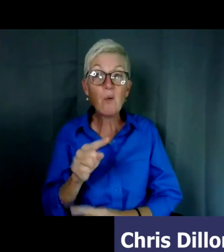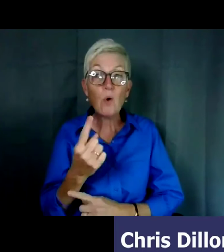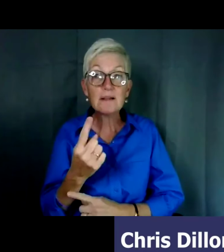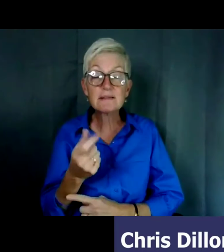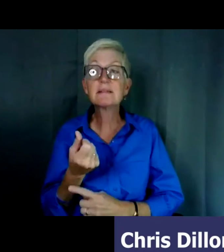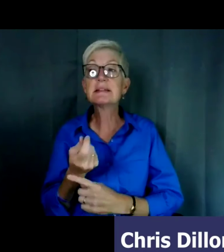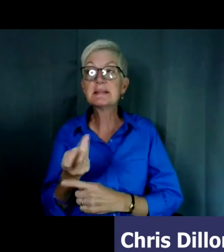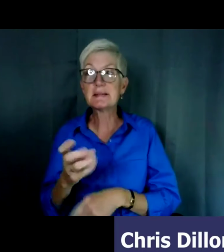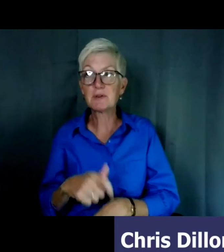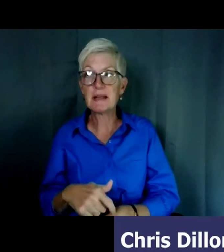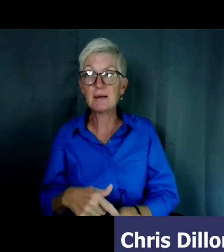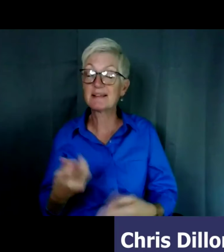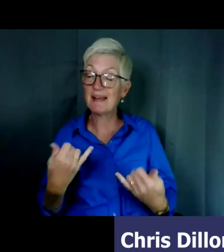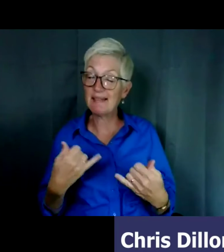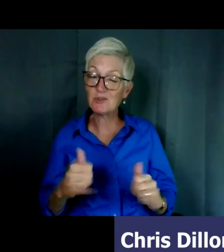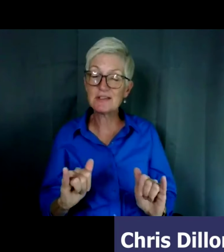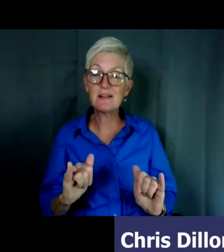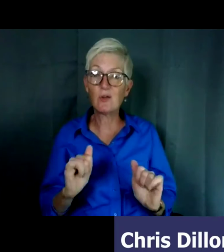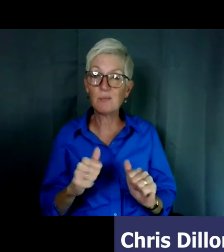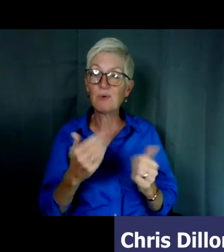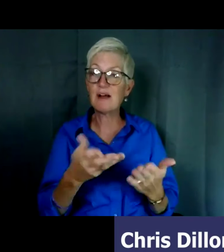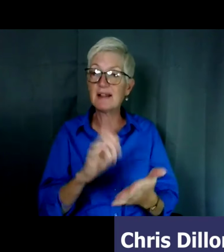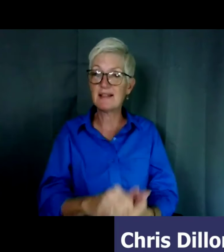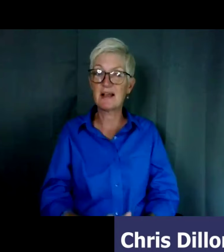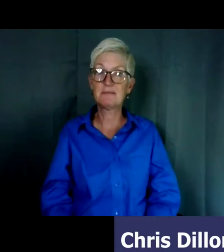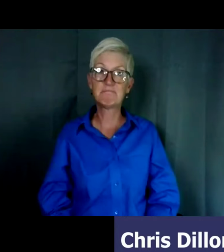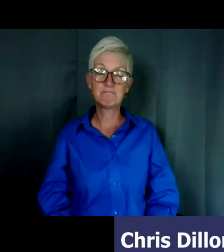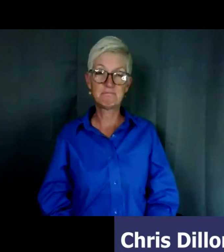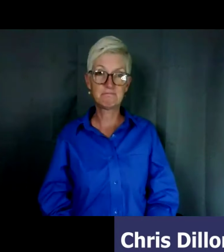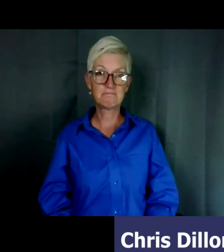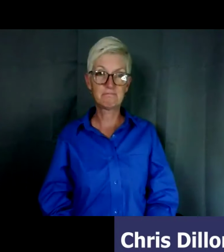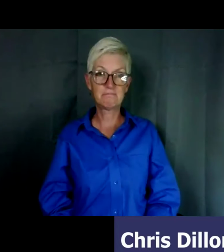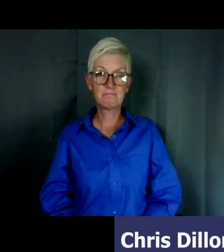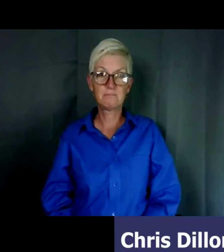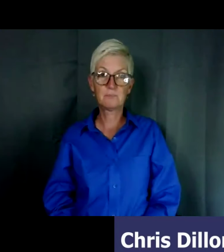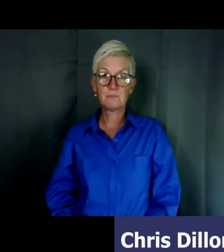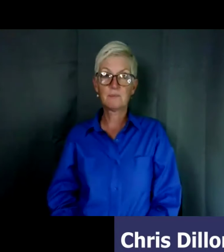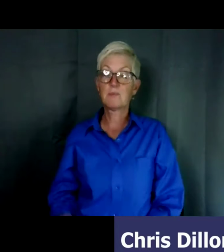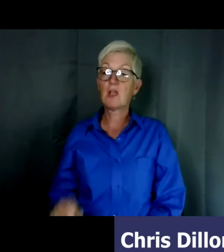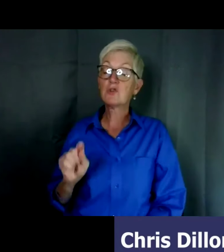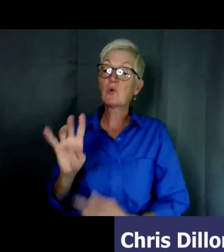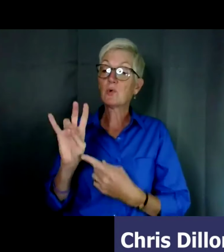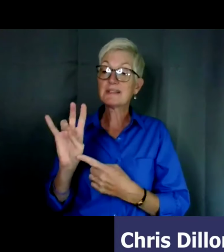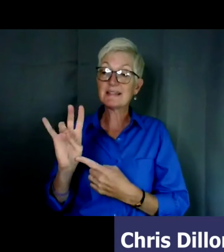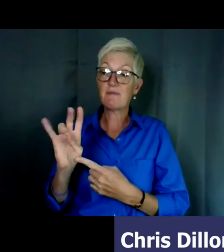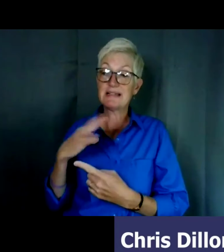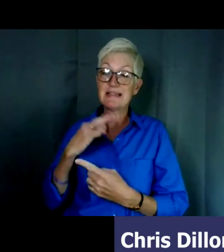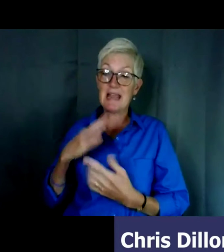times, and they're still doing it now. Out of the seven candidates that we've had go through this